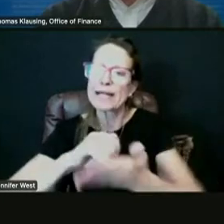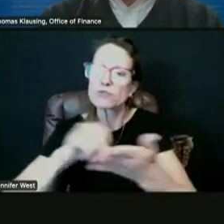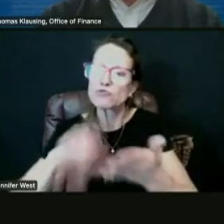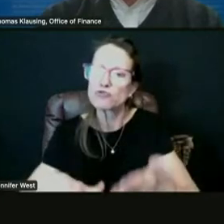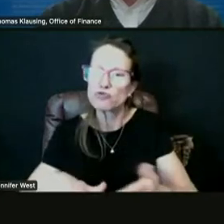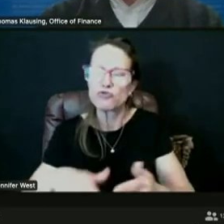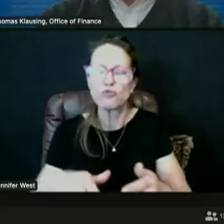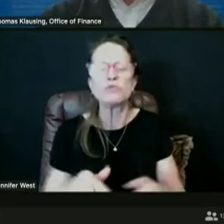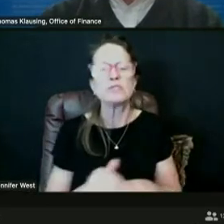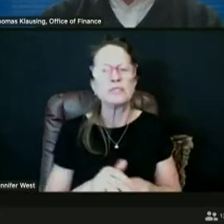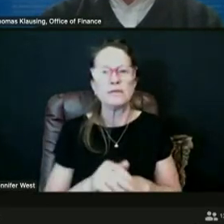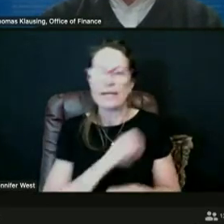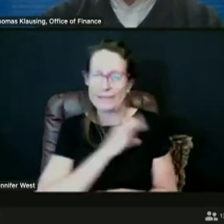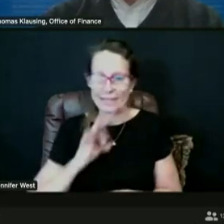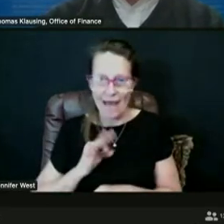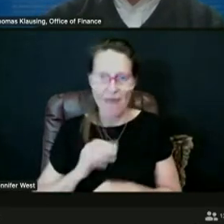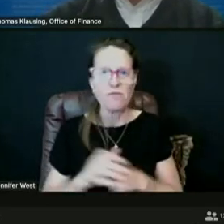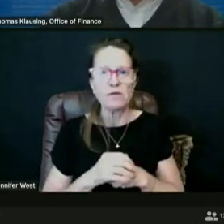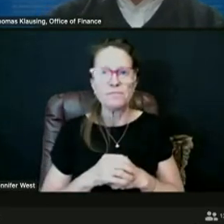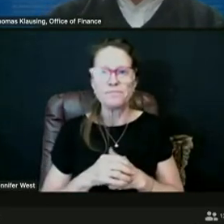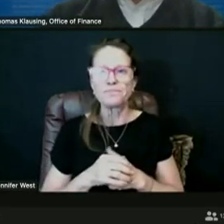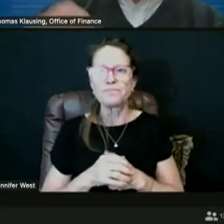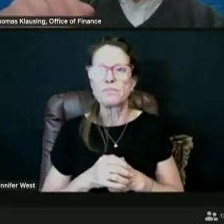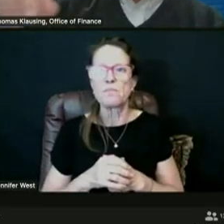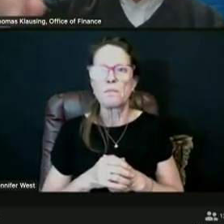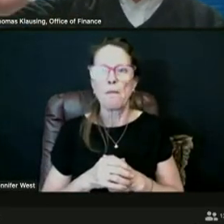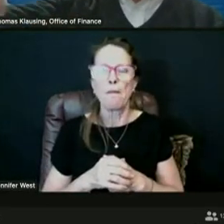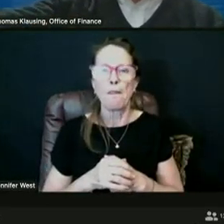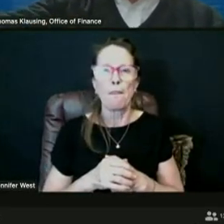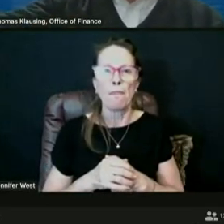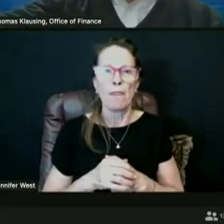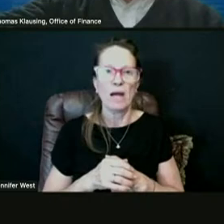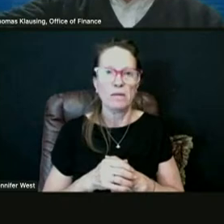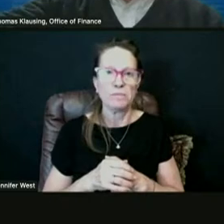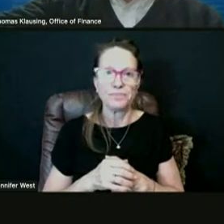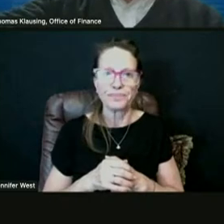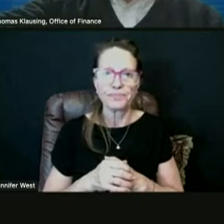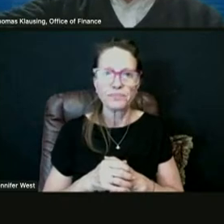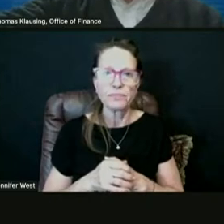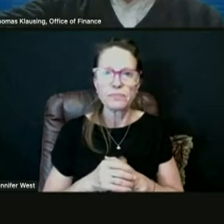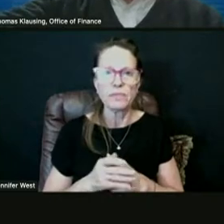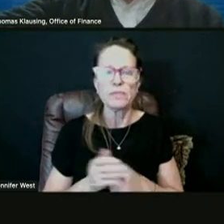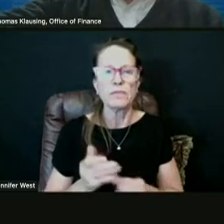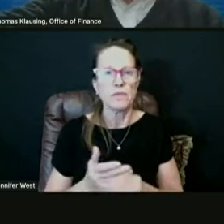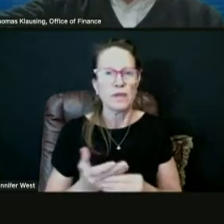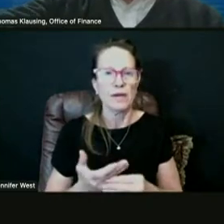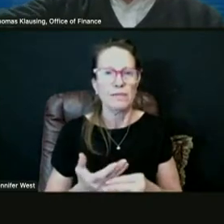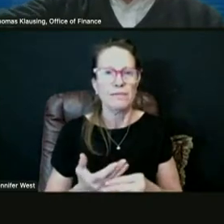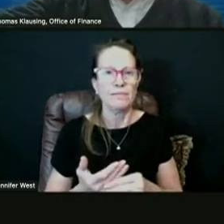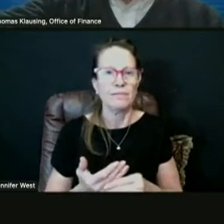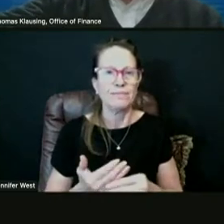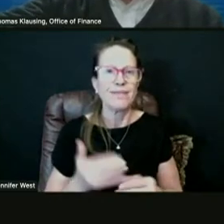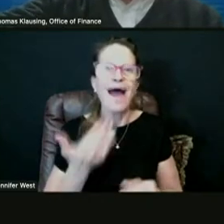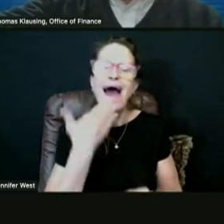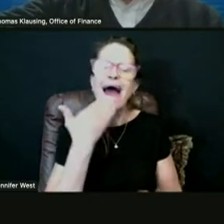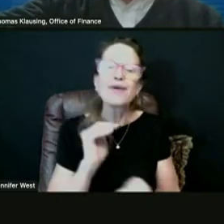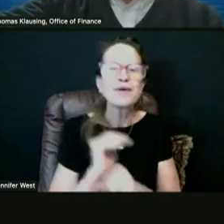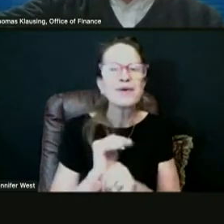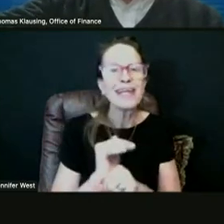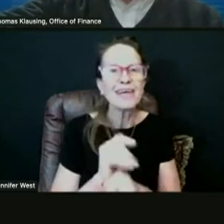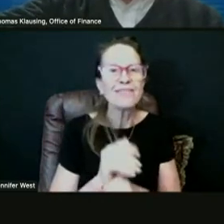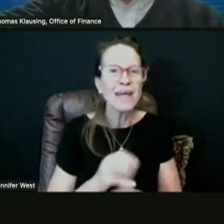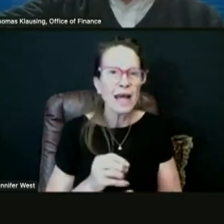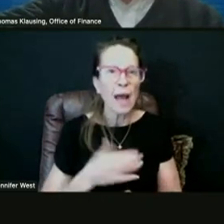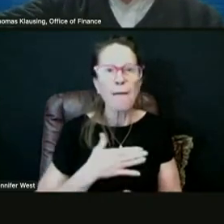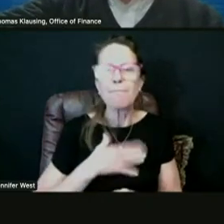Thank you, Dr. McKnight. Ms. Bowe, we'll come back to you in a moment, but Laura Stewart, you're up next. Good evening. My question